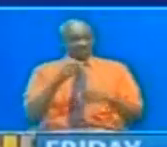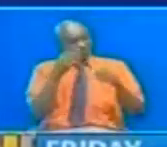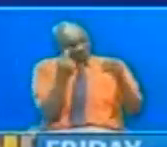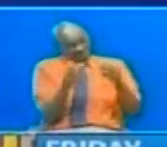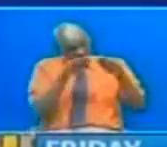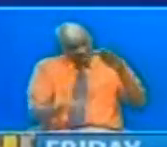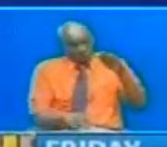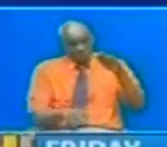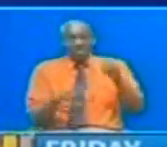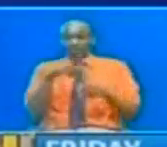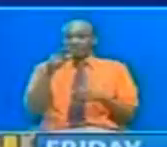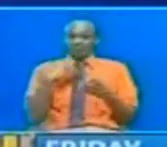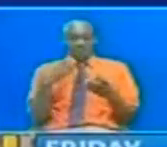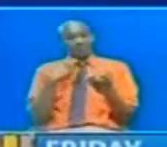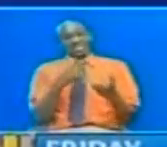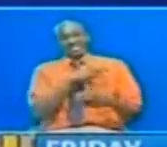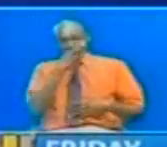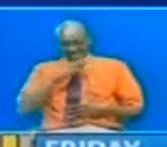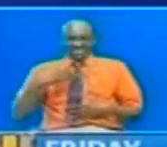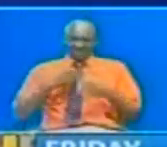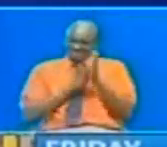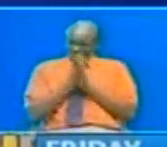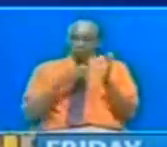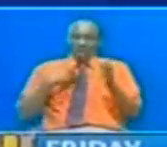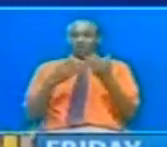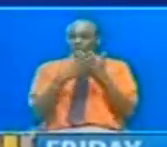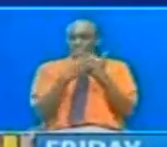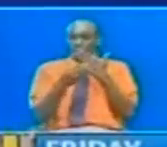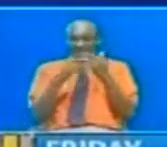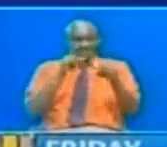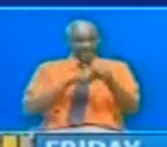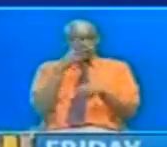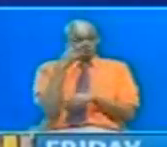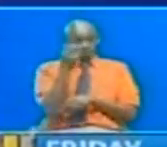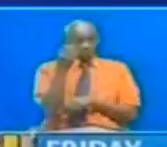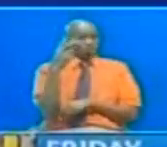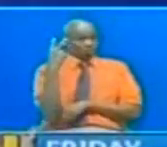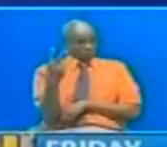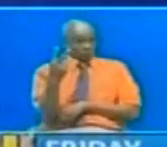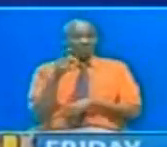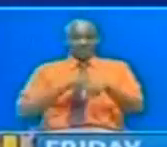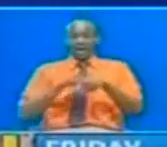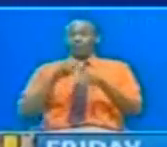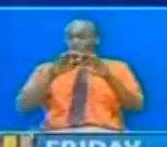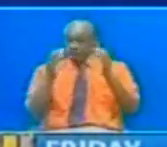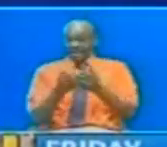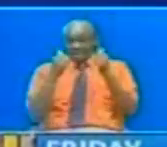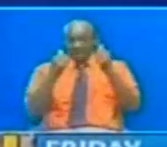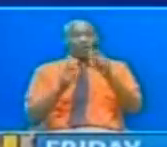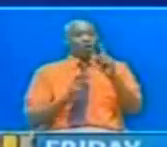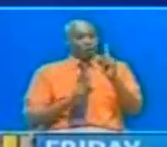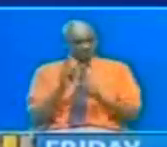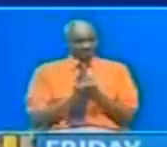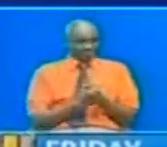2013 action, will be all out, spirited to replicate the 2002 World Cup performance. Moses Wahisi again puts